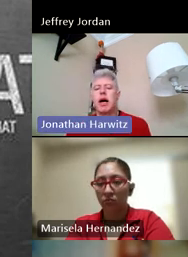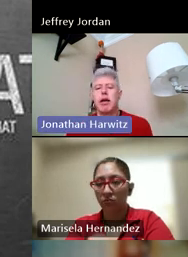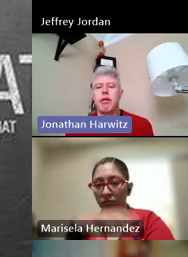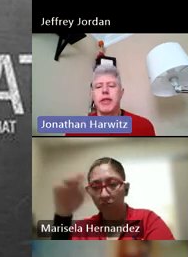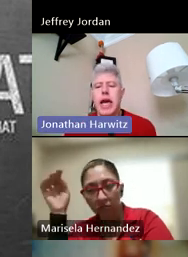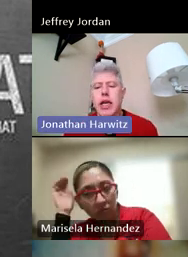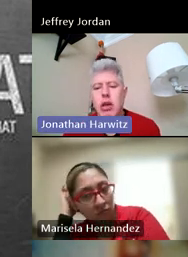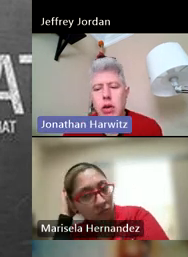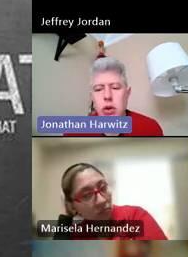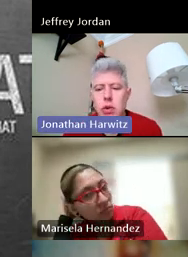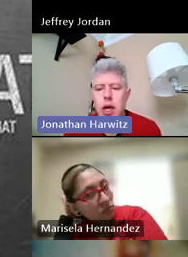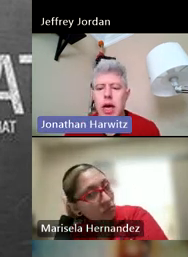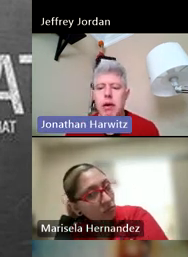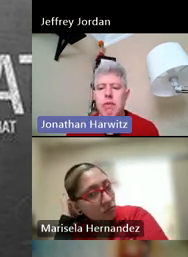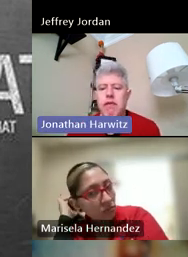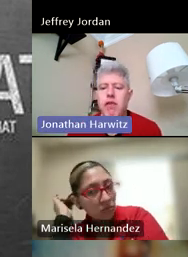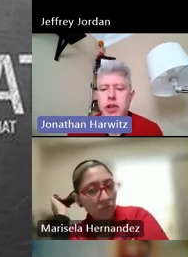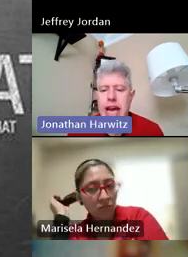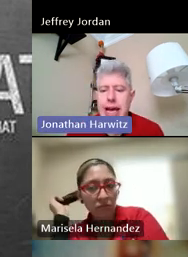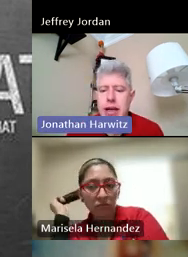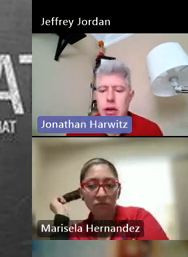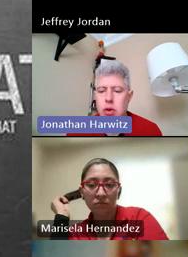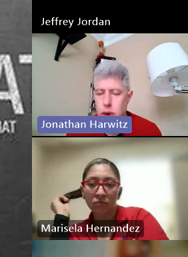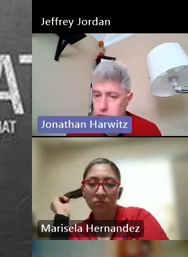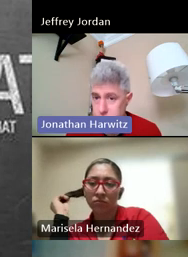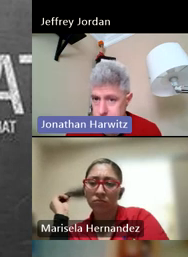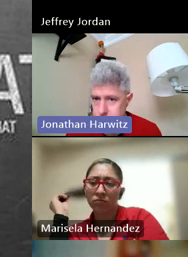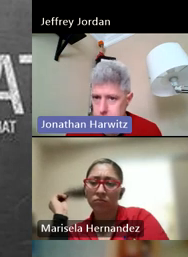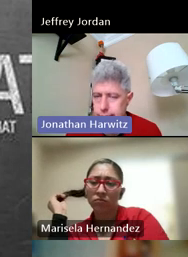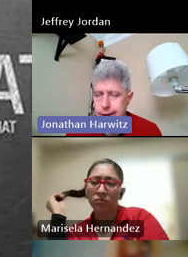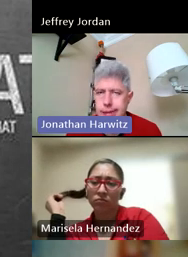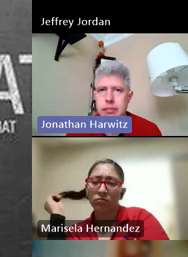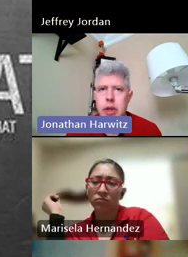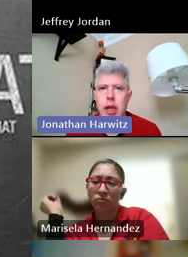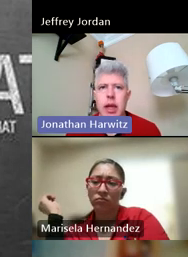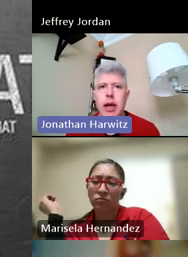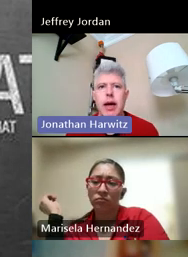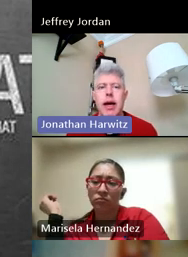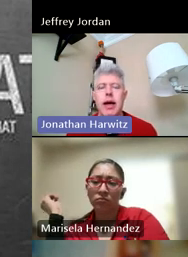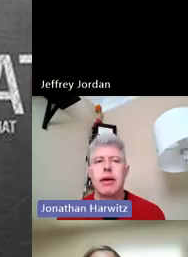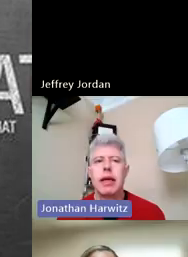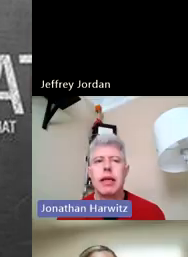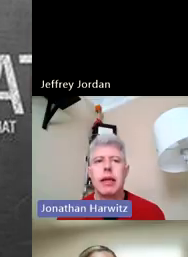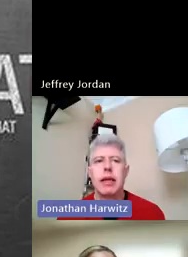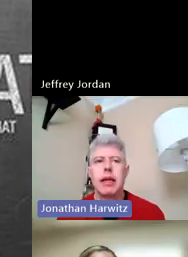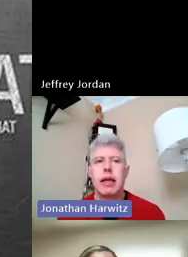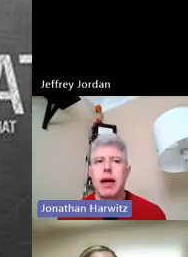yeah, thank you for that question.